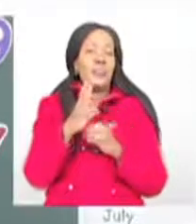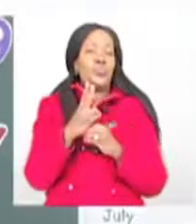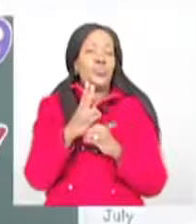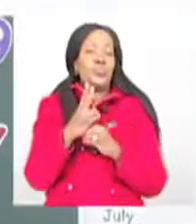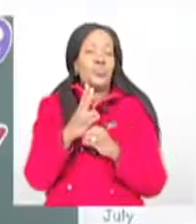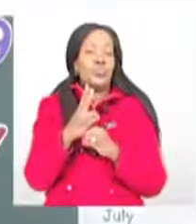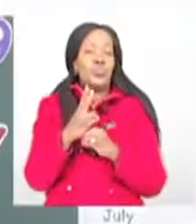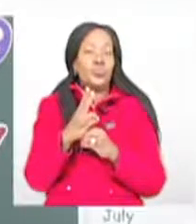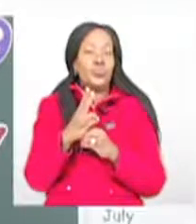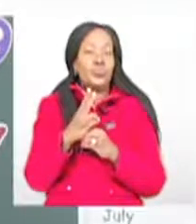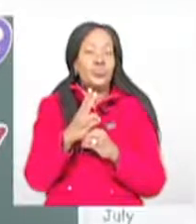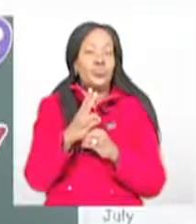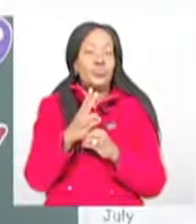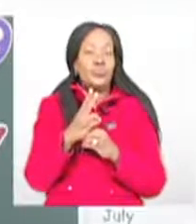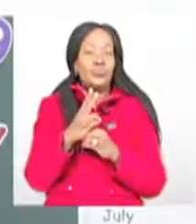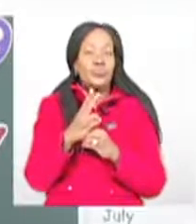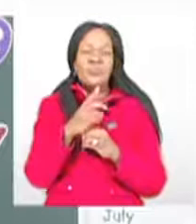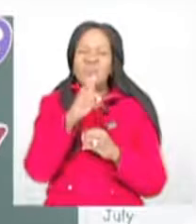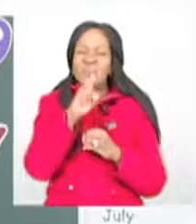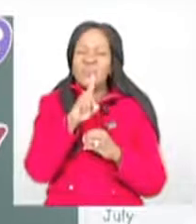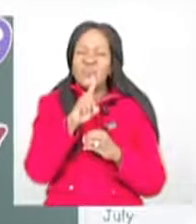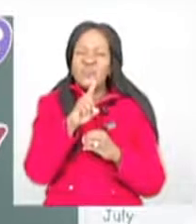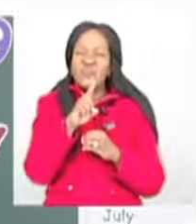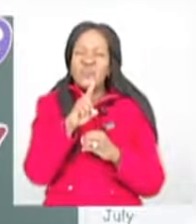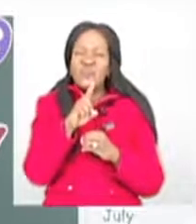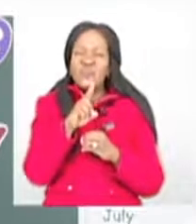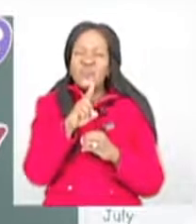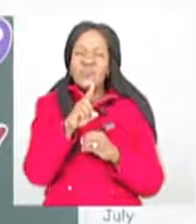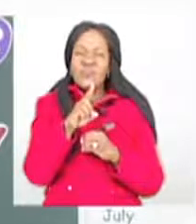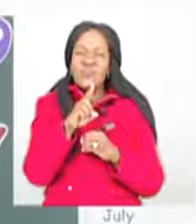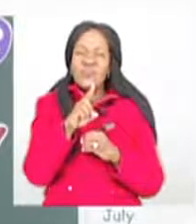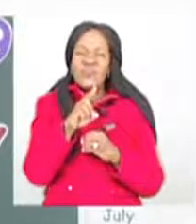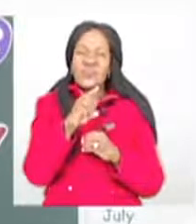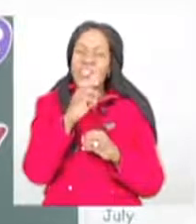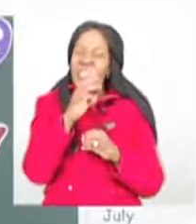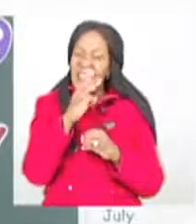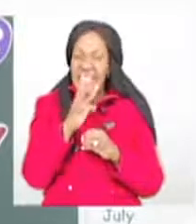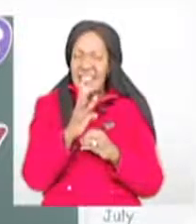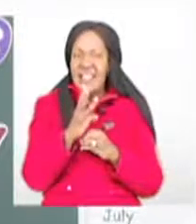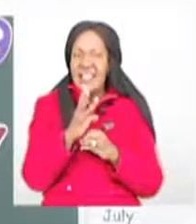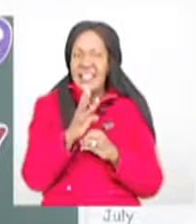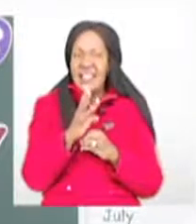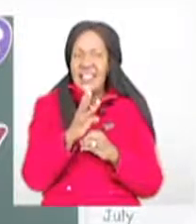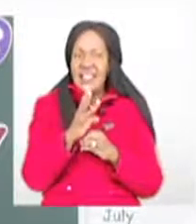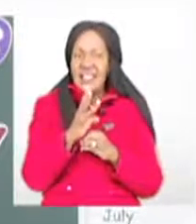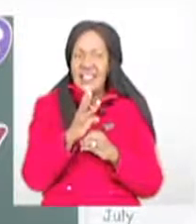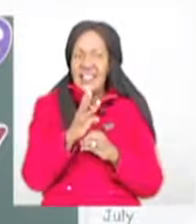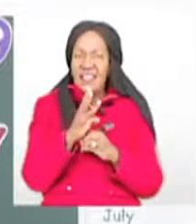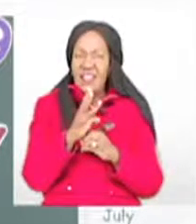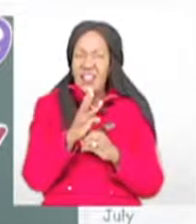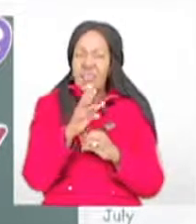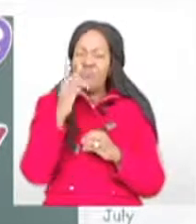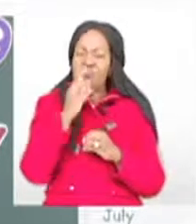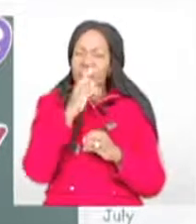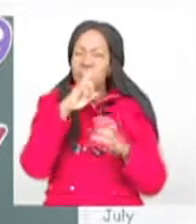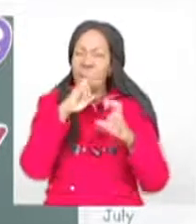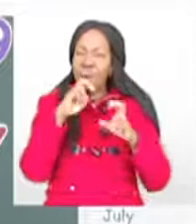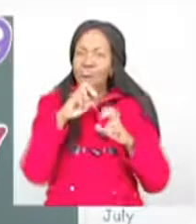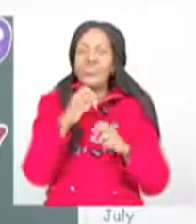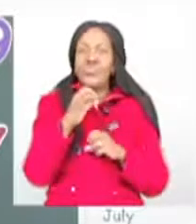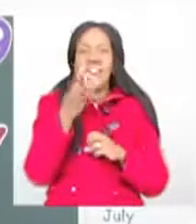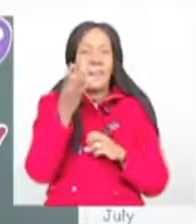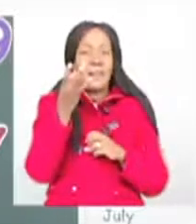Let's look at the next one. The next number is 3. We are looking for